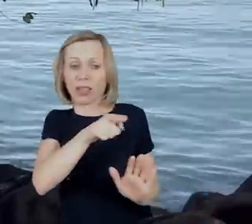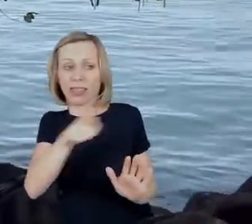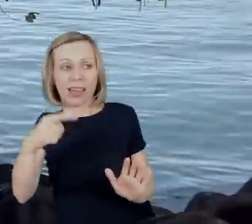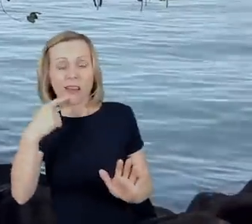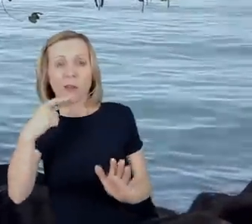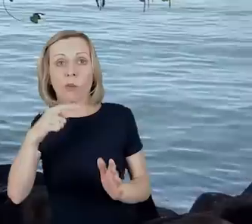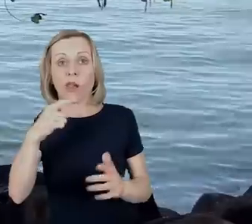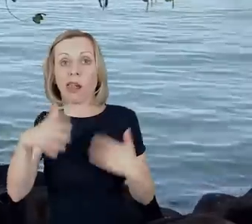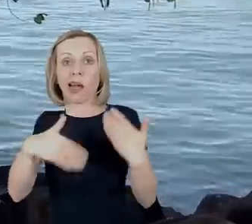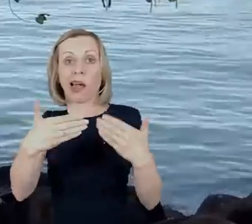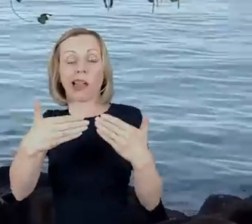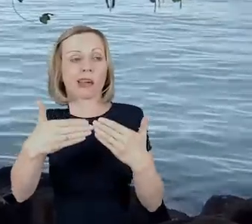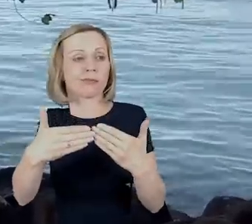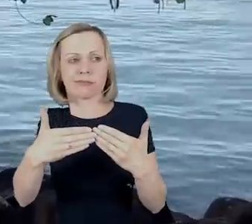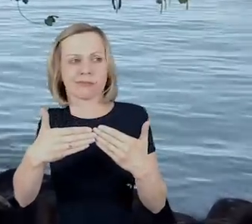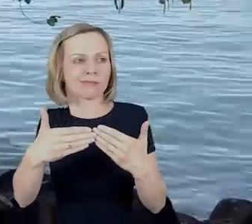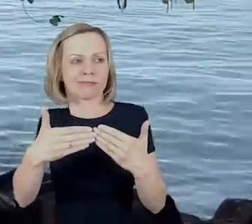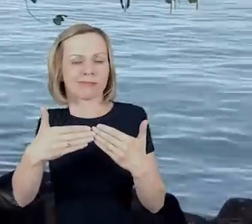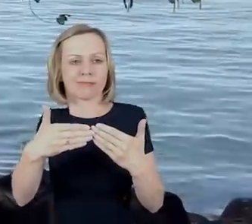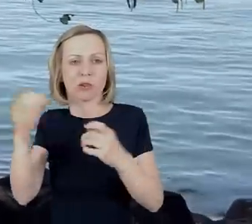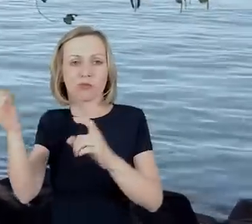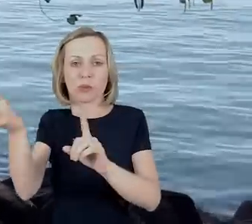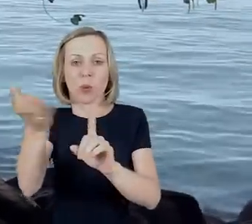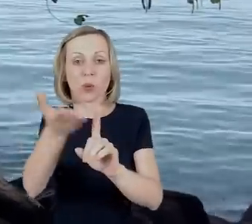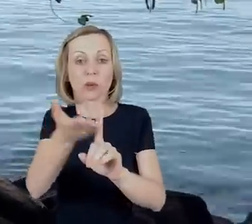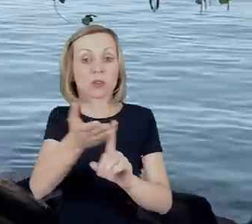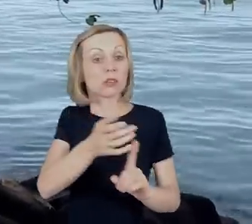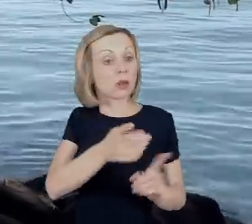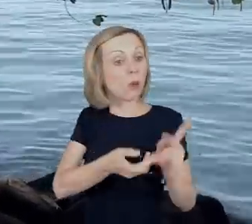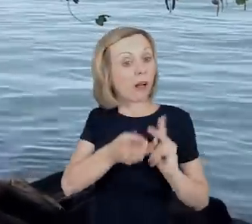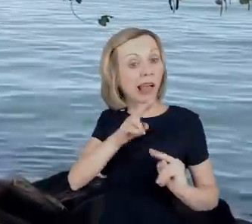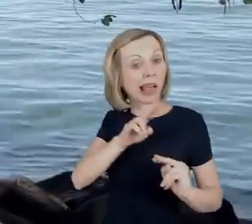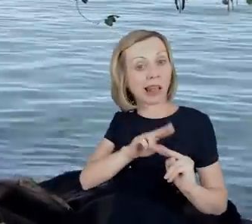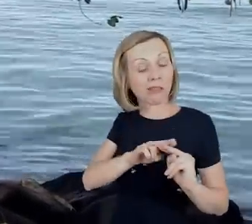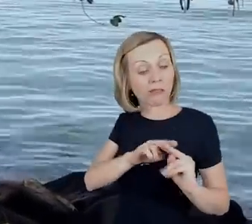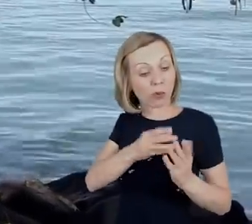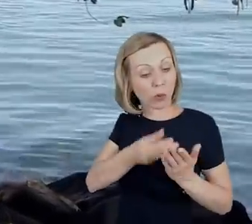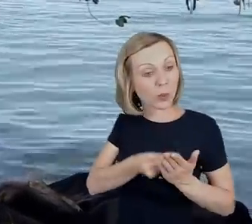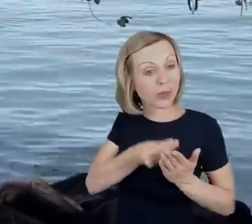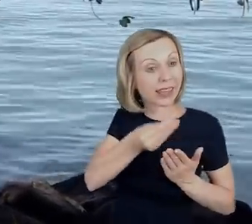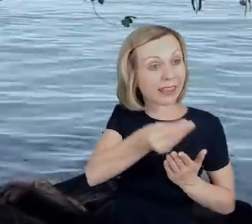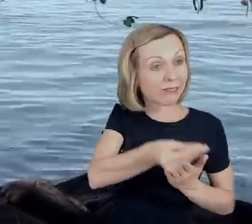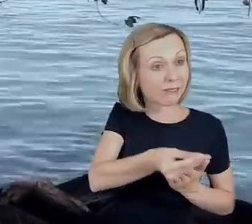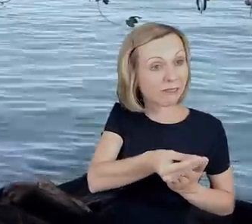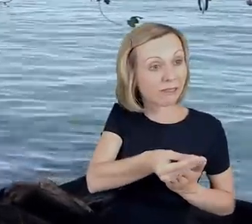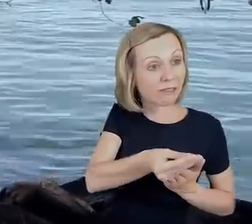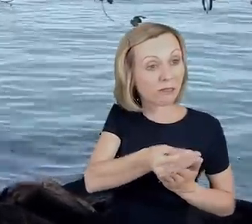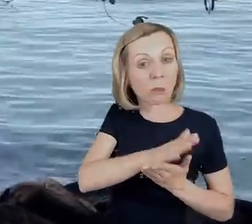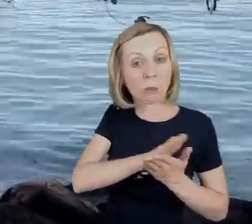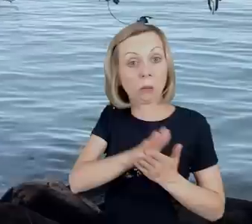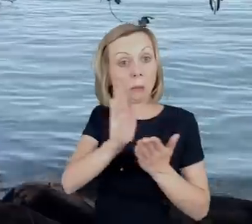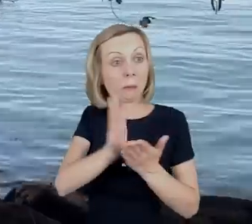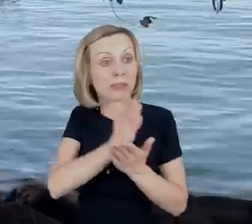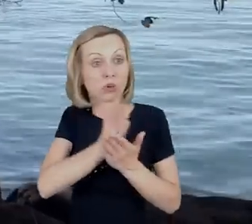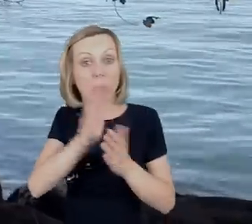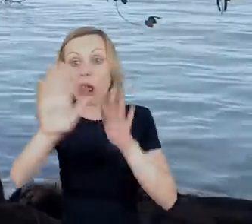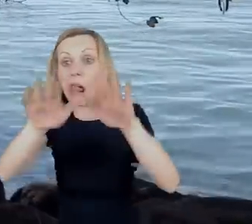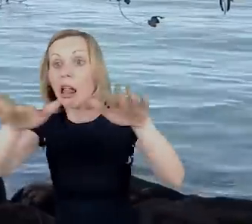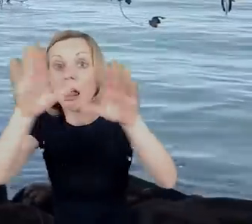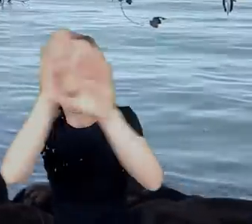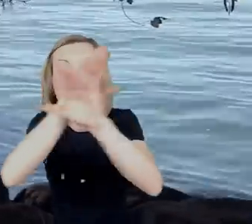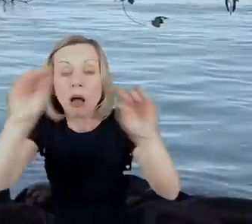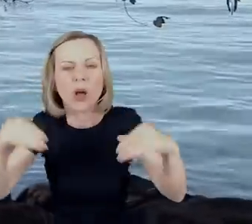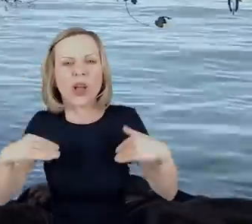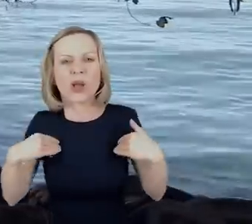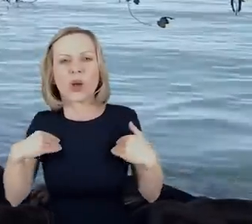heaven. So whenever you give alms, do not sound a trumpet before you as the hypocrites do, in the synagogues or in